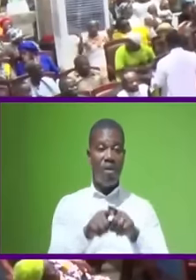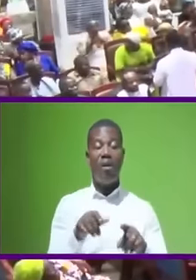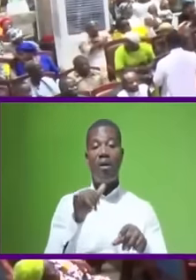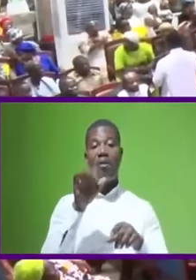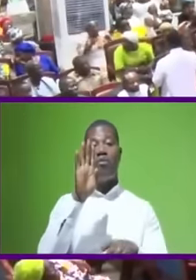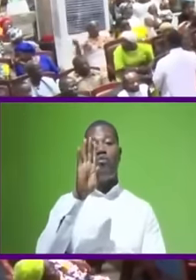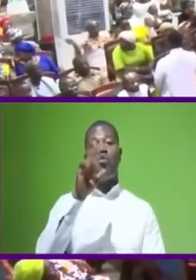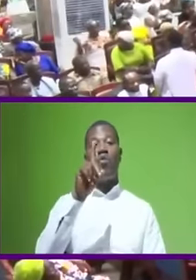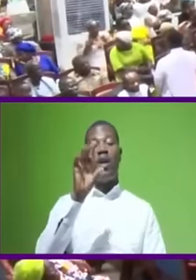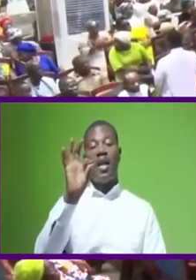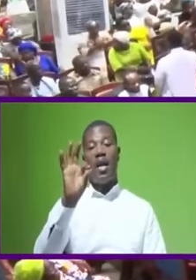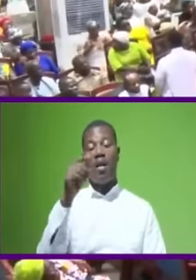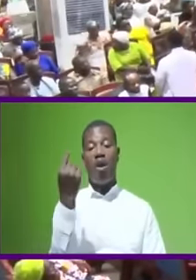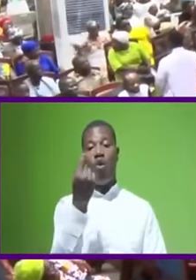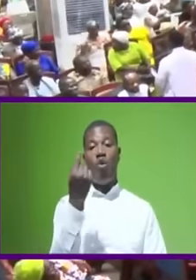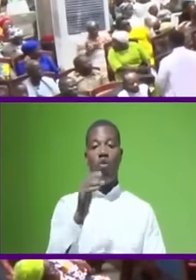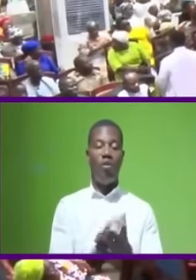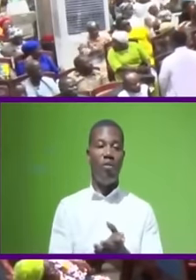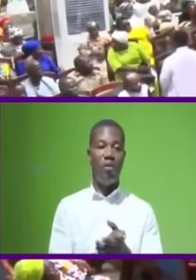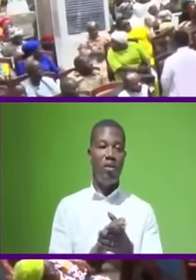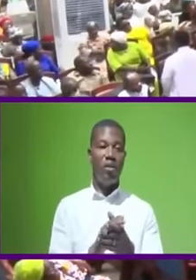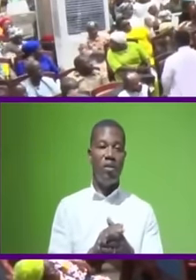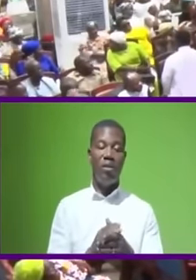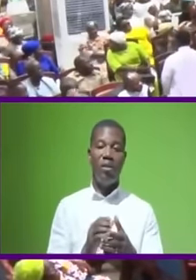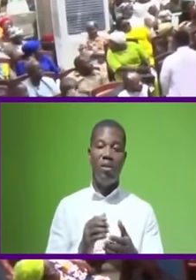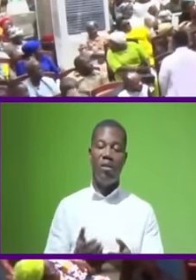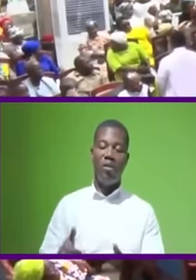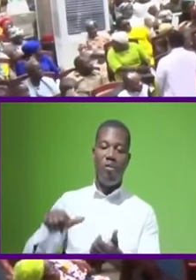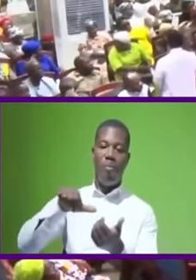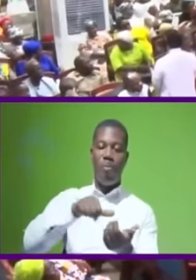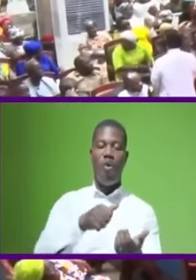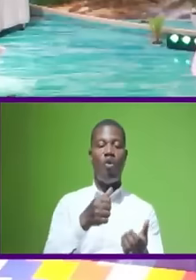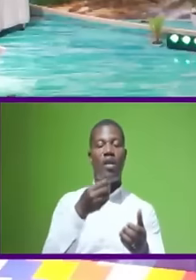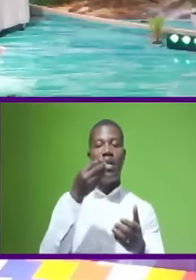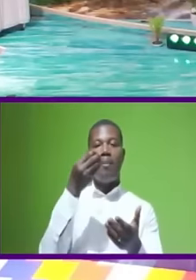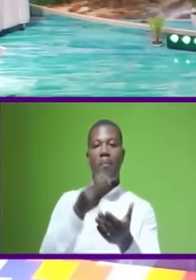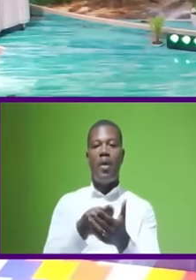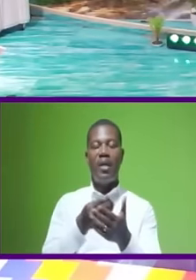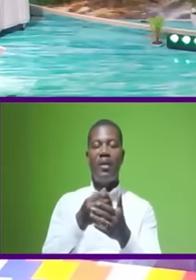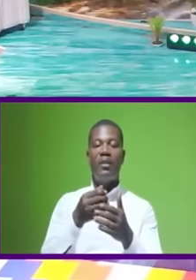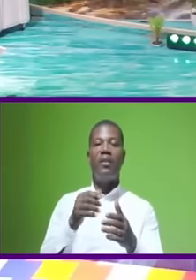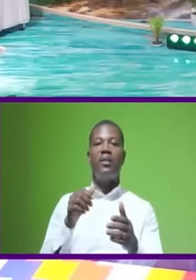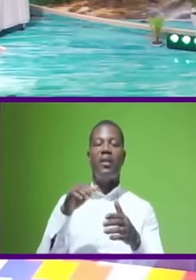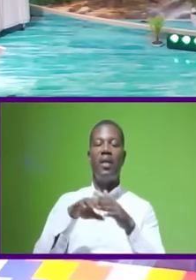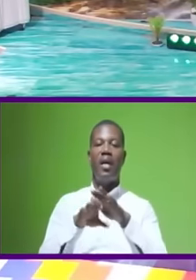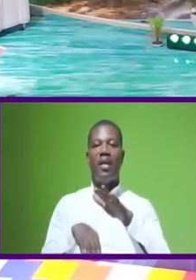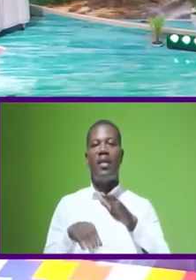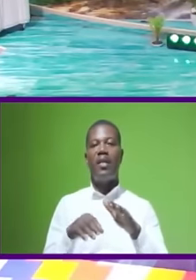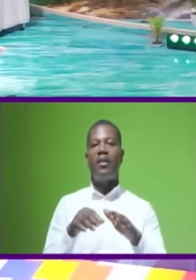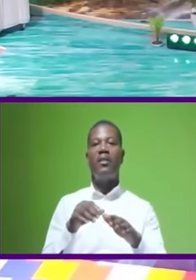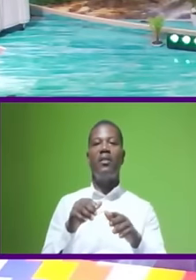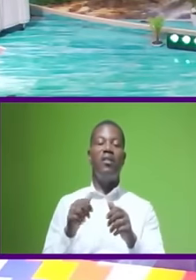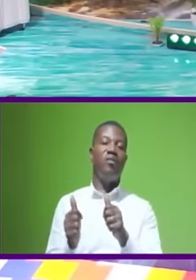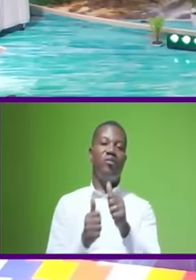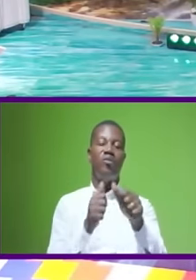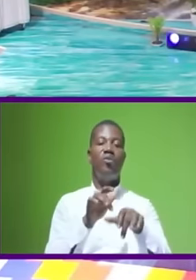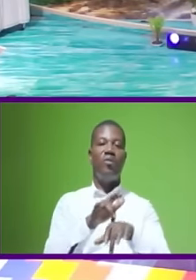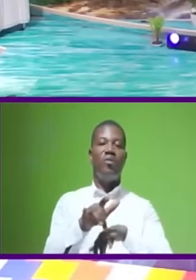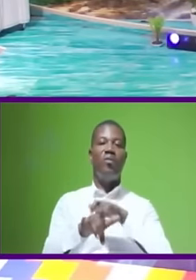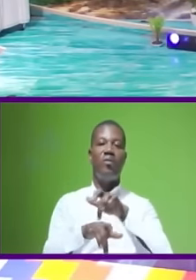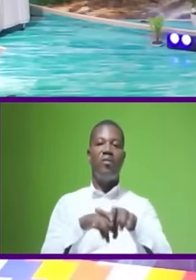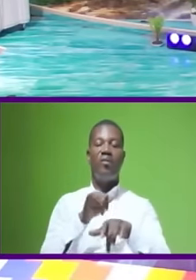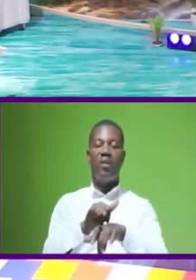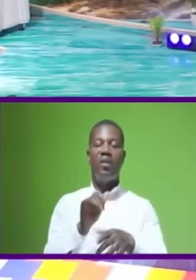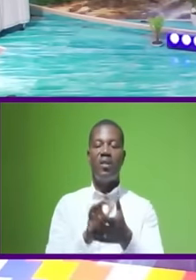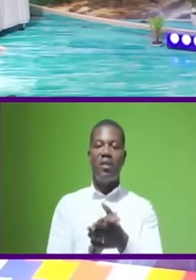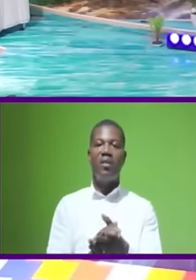your brother Azankwa. One is standing begu Peter Nayase. As you have for the Nazi. Sadia sorry non tobua. I for the yin